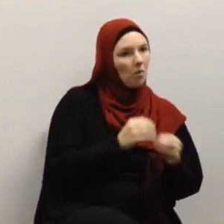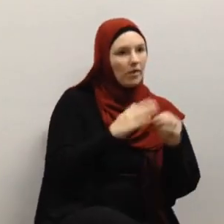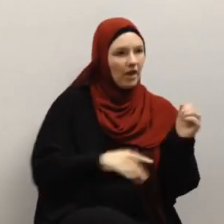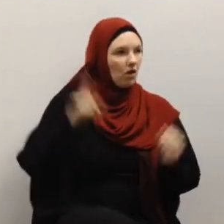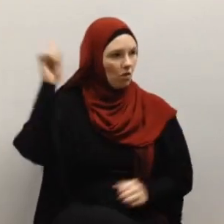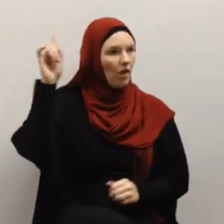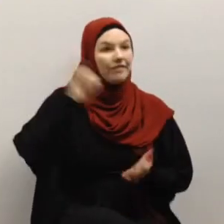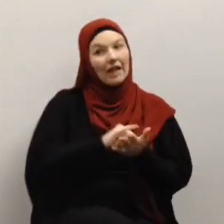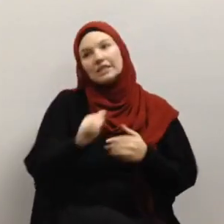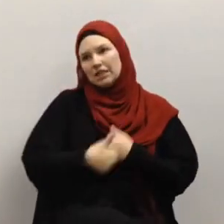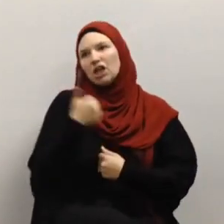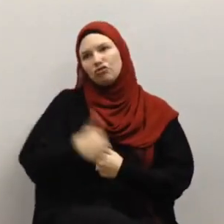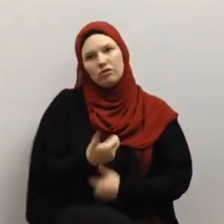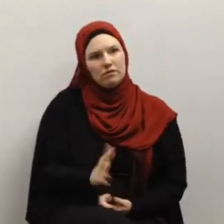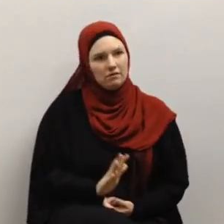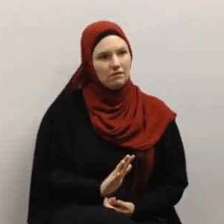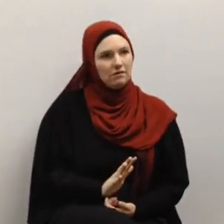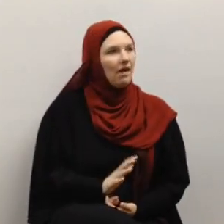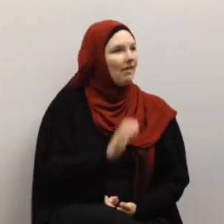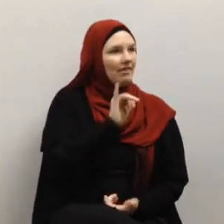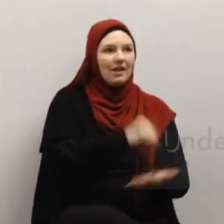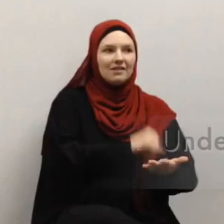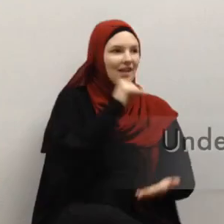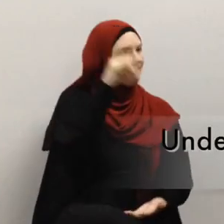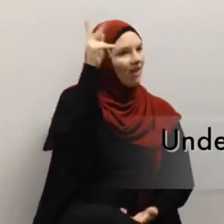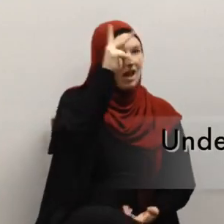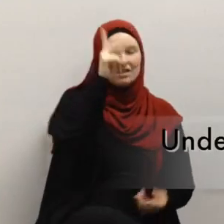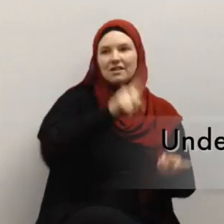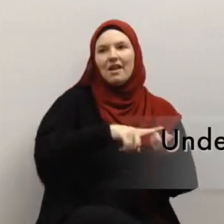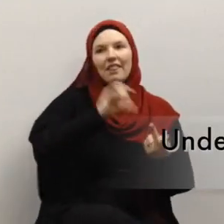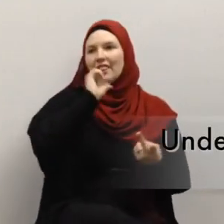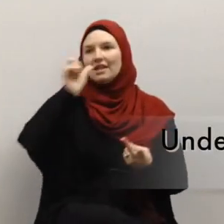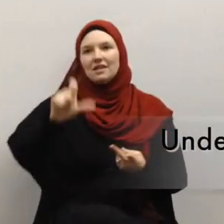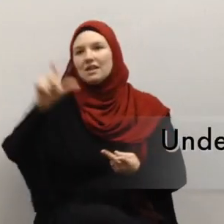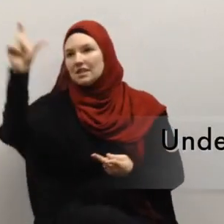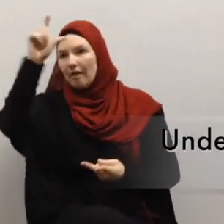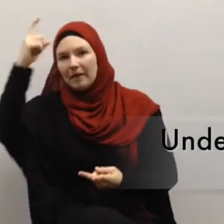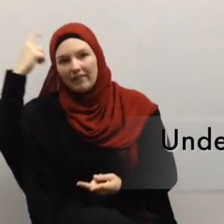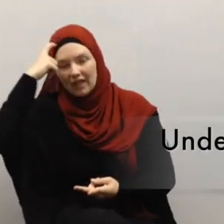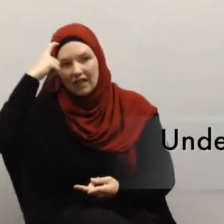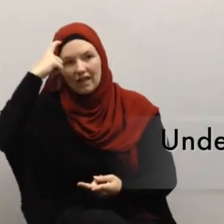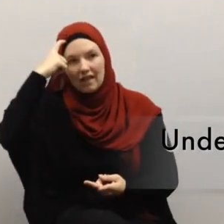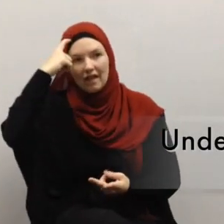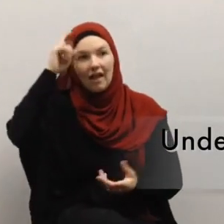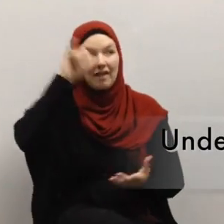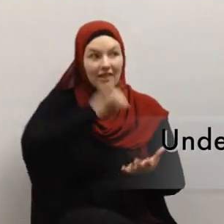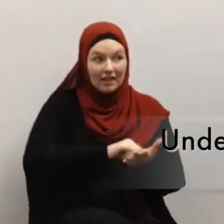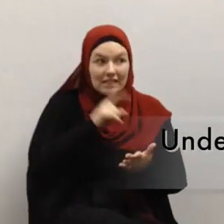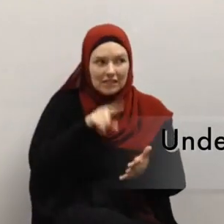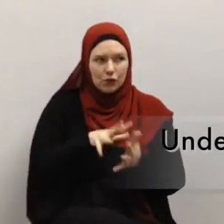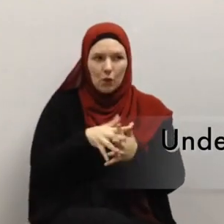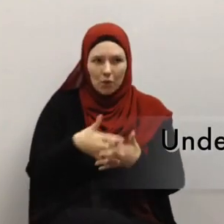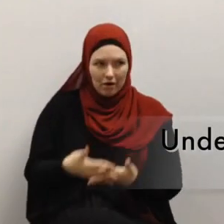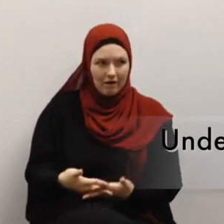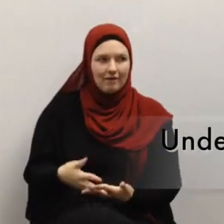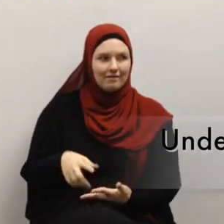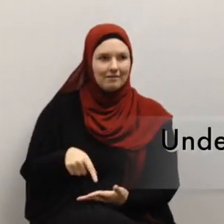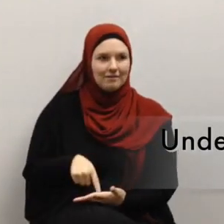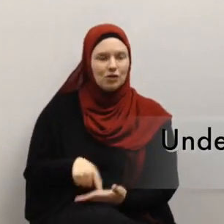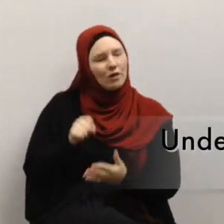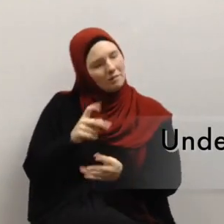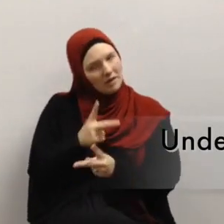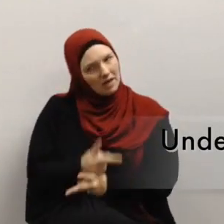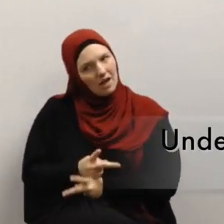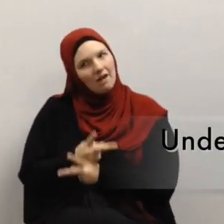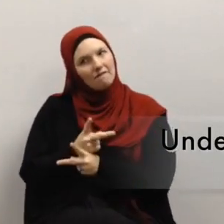not philosophy. This is not Islamic thinking, as you say. This is Quran. And we have to be careful how to read it, how